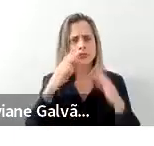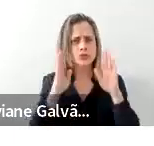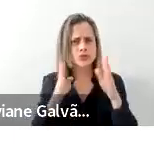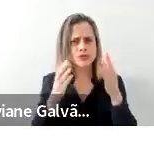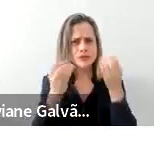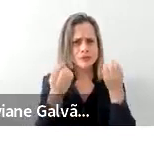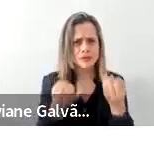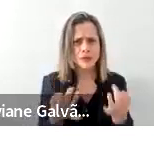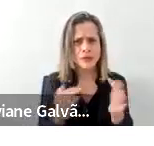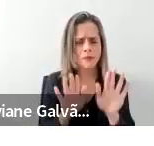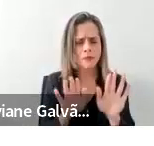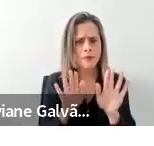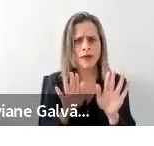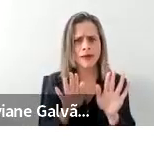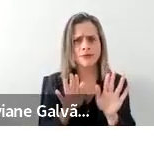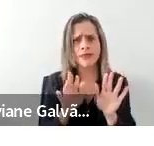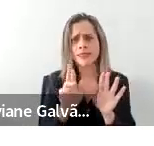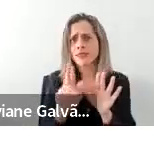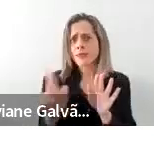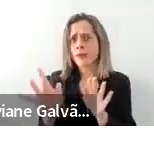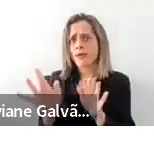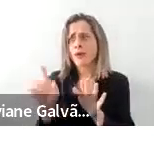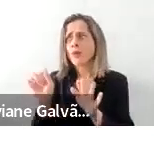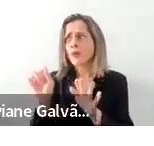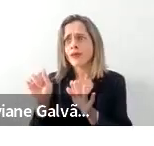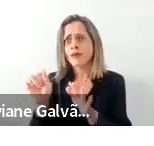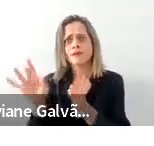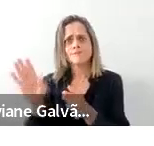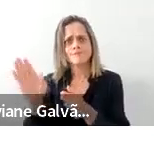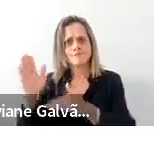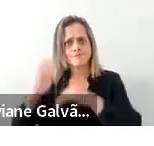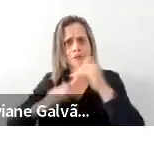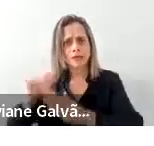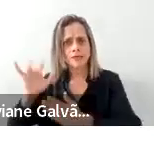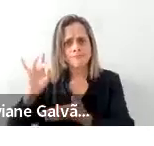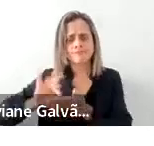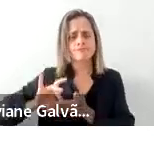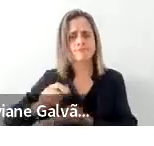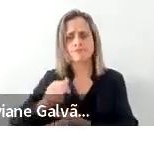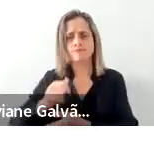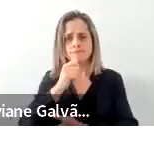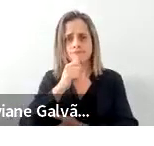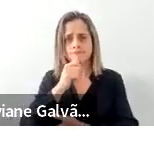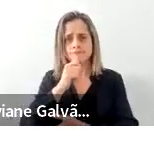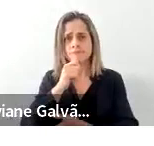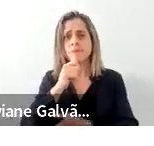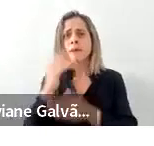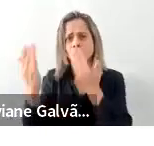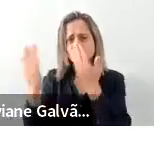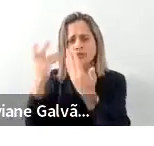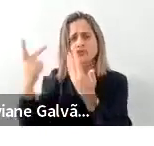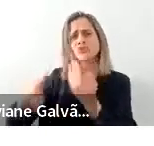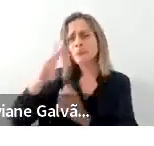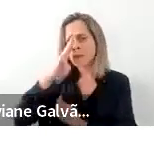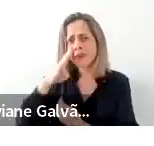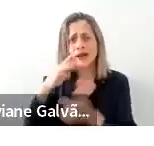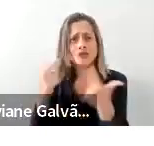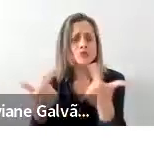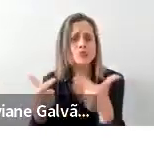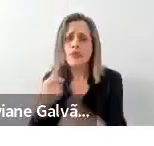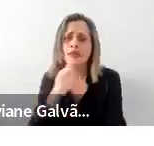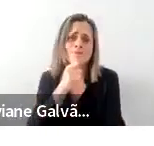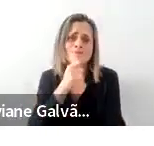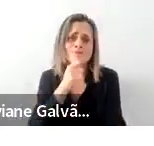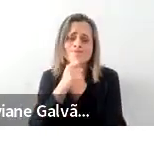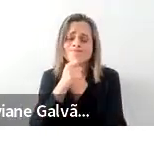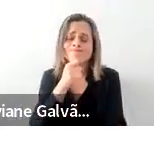of all, Marxist psychology doesn't exist now. And it won't exist for many